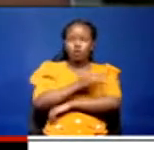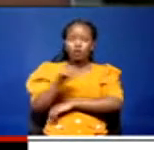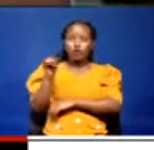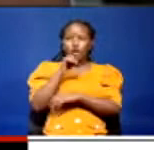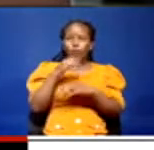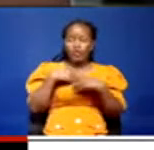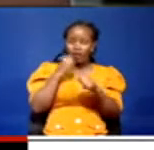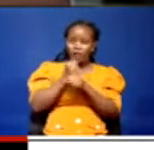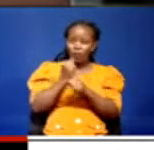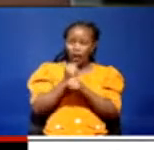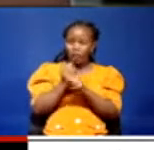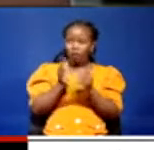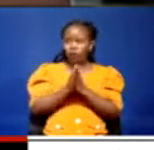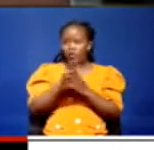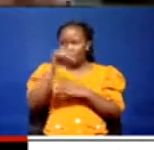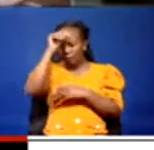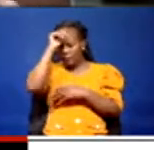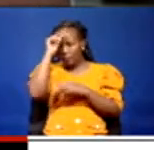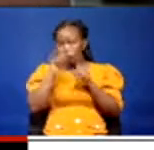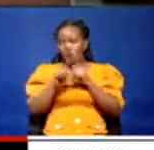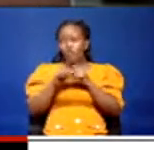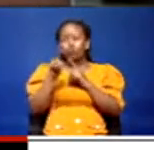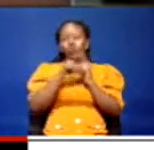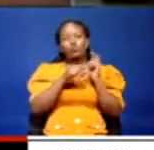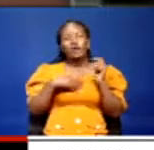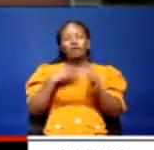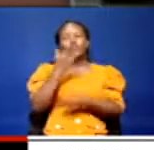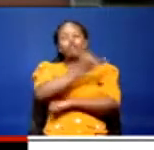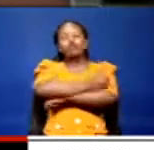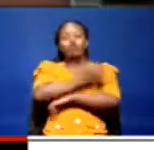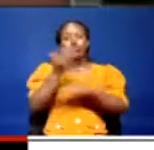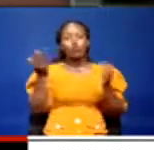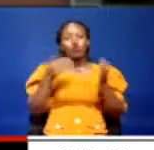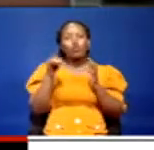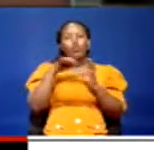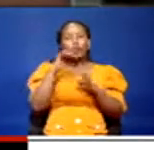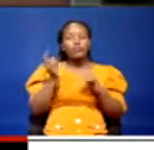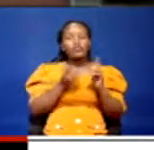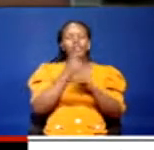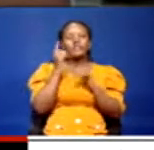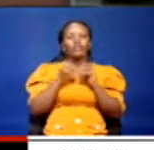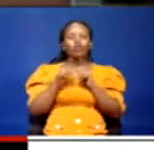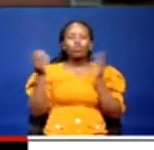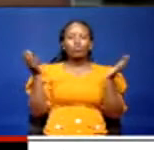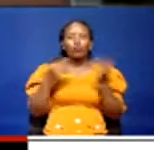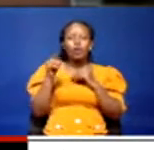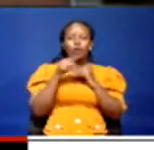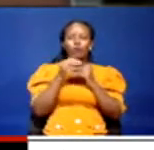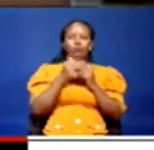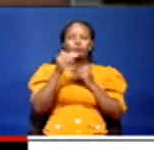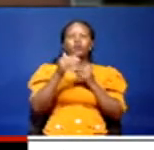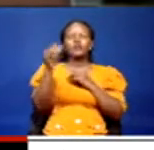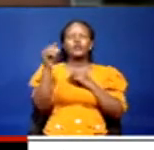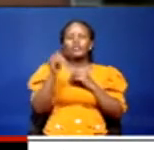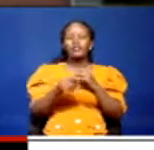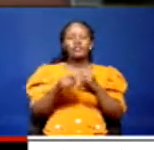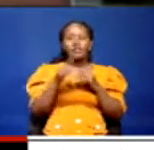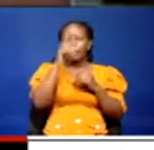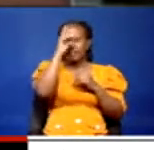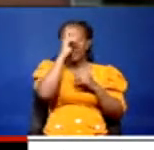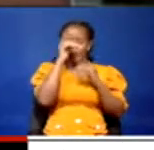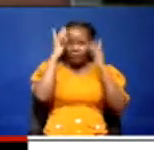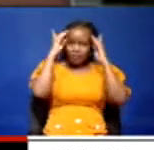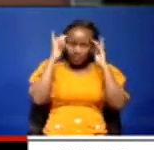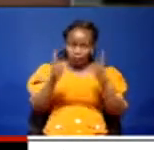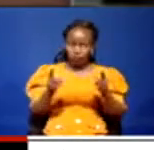We are like a quasi-government agency. That is where we started, and that is exactly where we are going back. That is a conscious decision I made, because for me to be able to reach